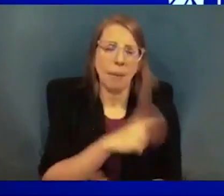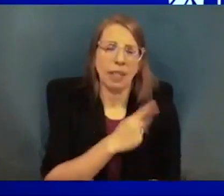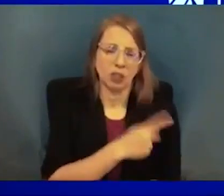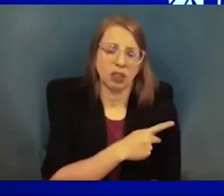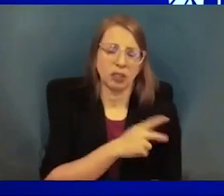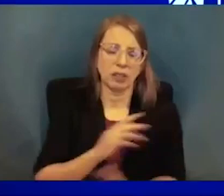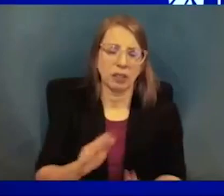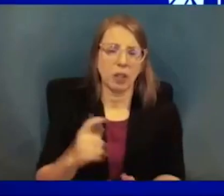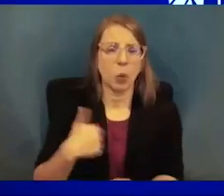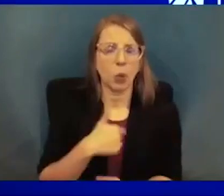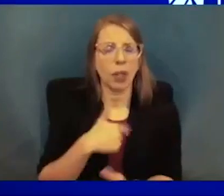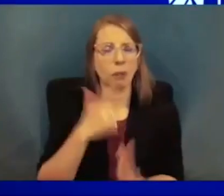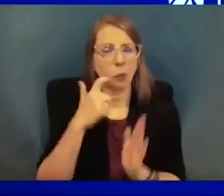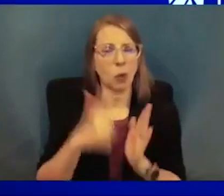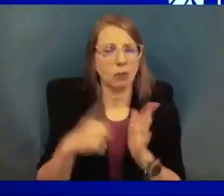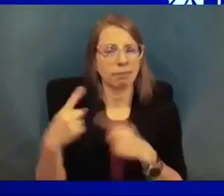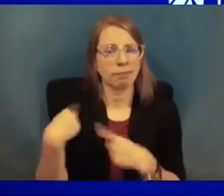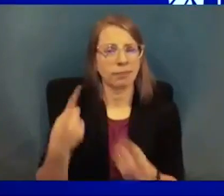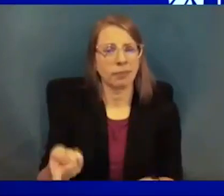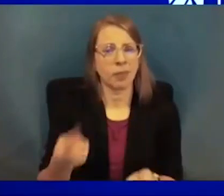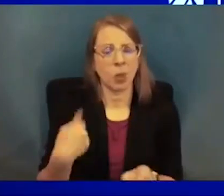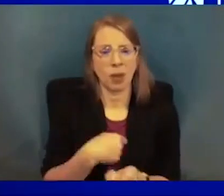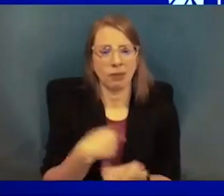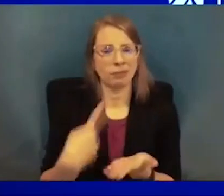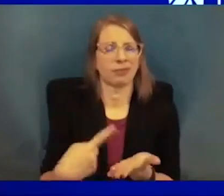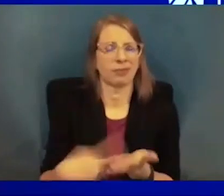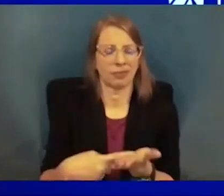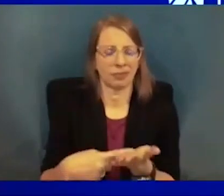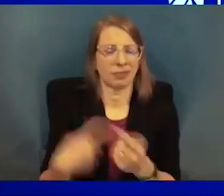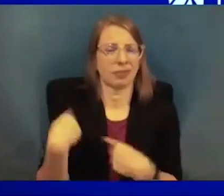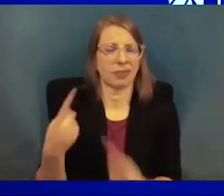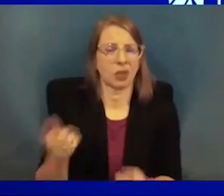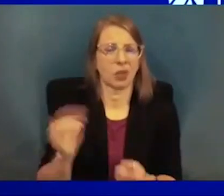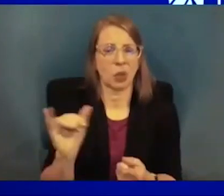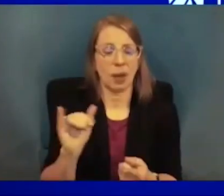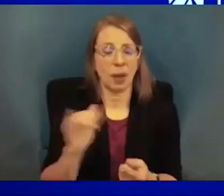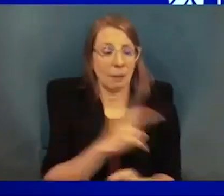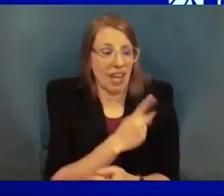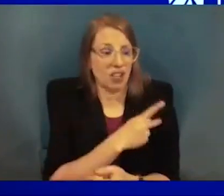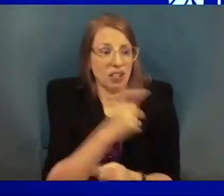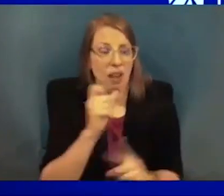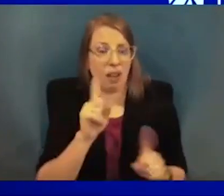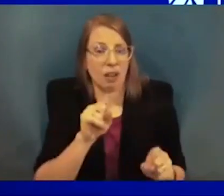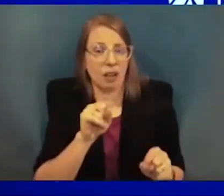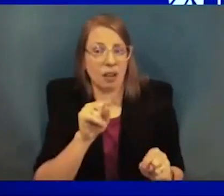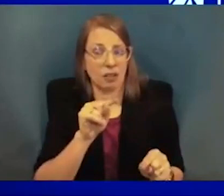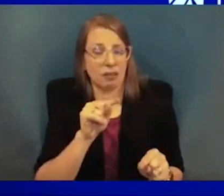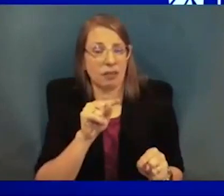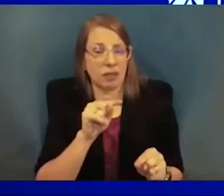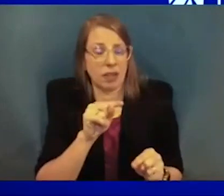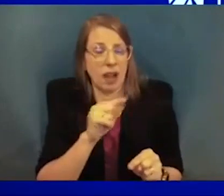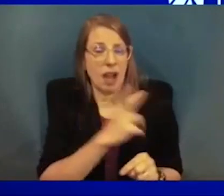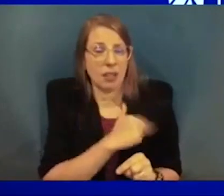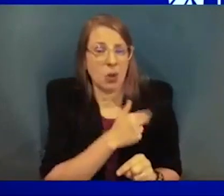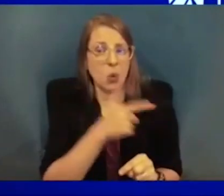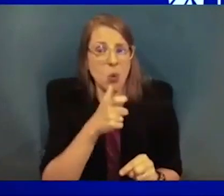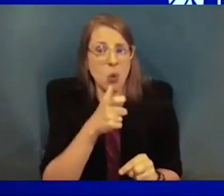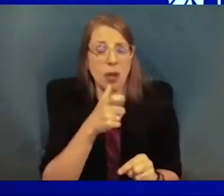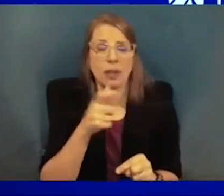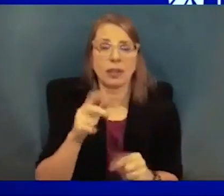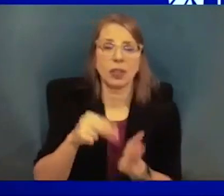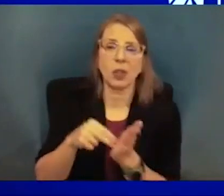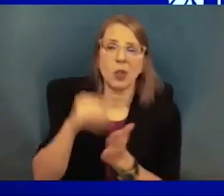that's what we have talked about as well. Who are the patients that we aren't seeing in the hospital? It is those nursing home patients that, in that community that